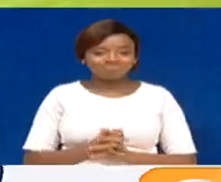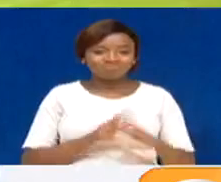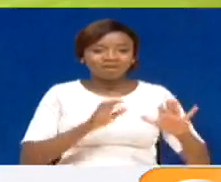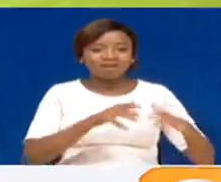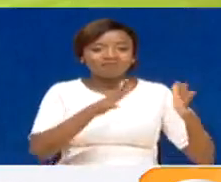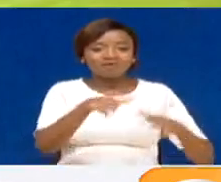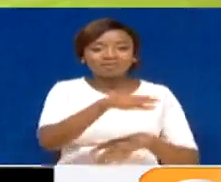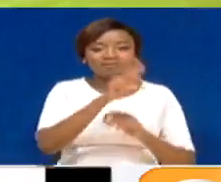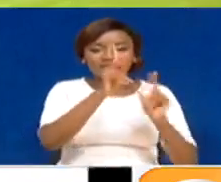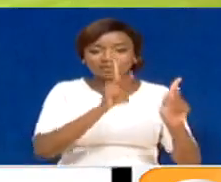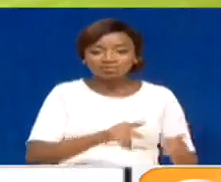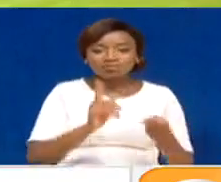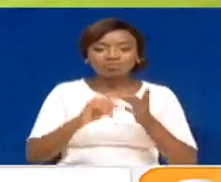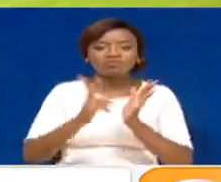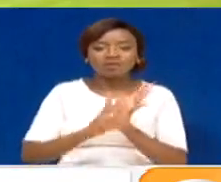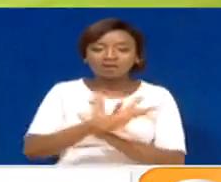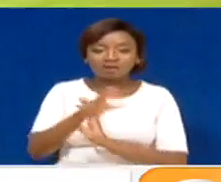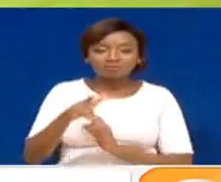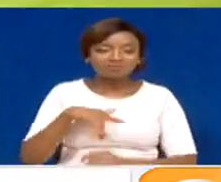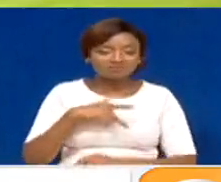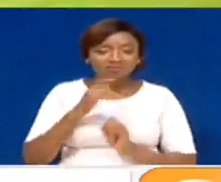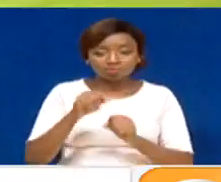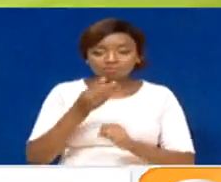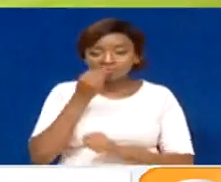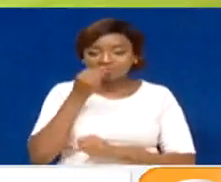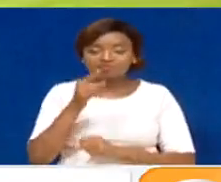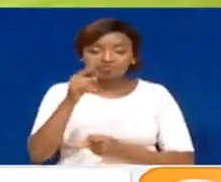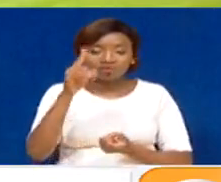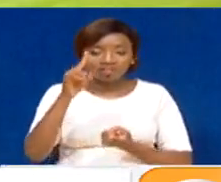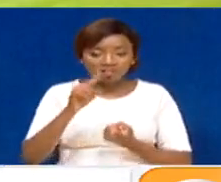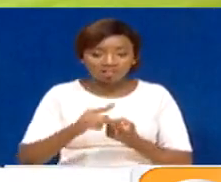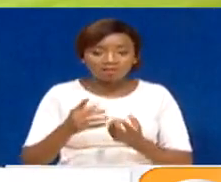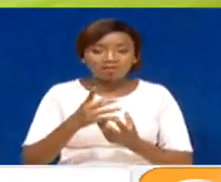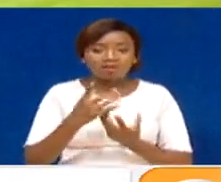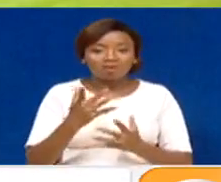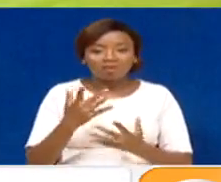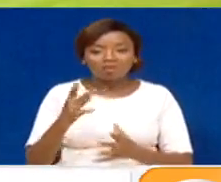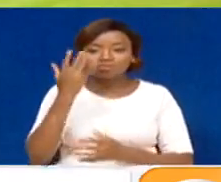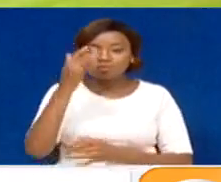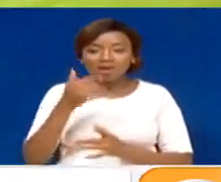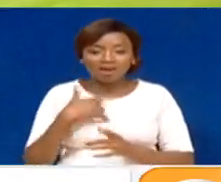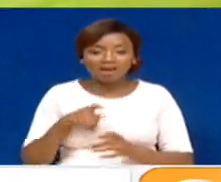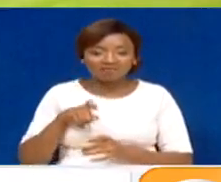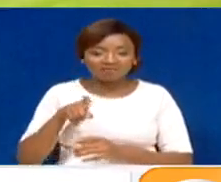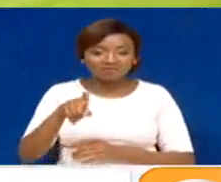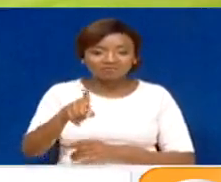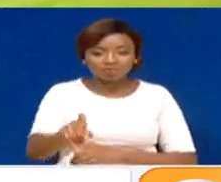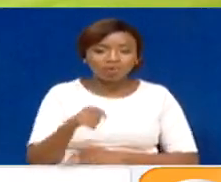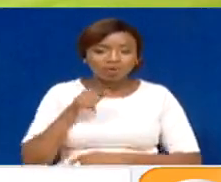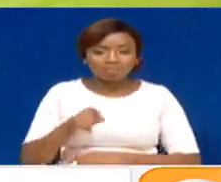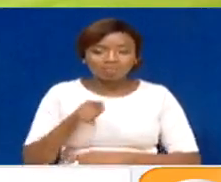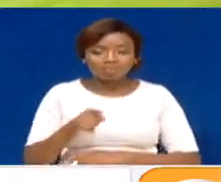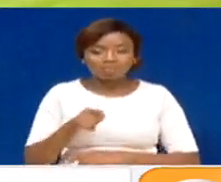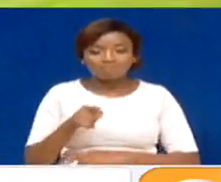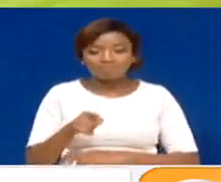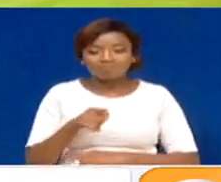Farmers from Kisumu and Vihiga counties are staring at a potential food scarcity following the invasion of the fall armyworm that